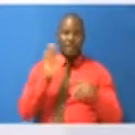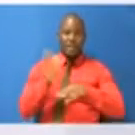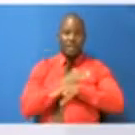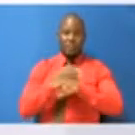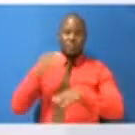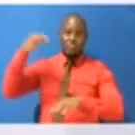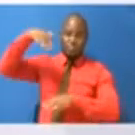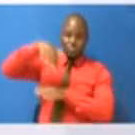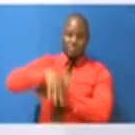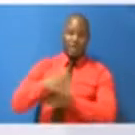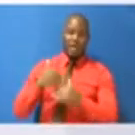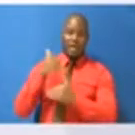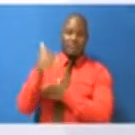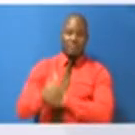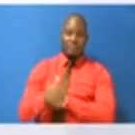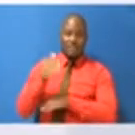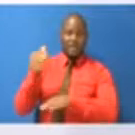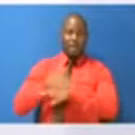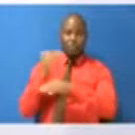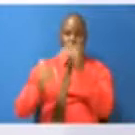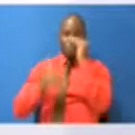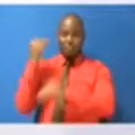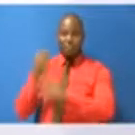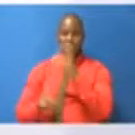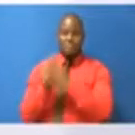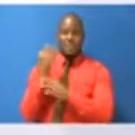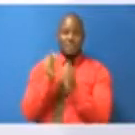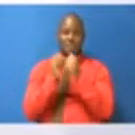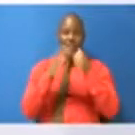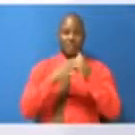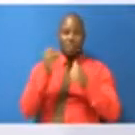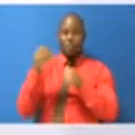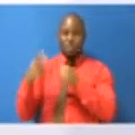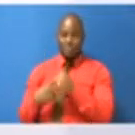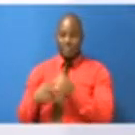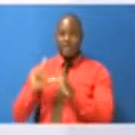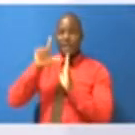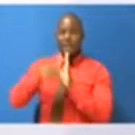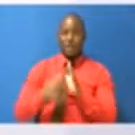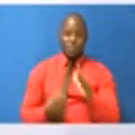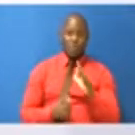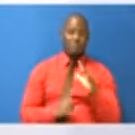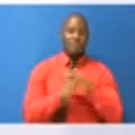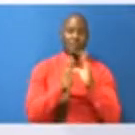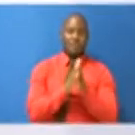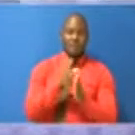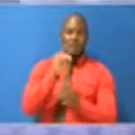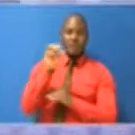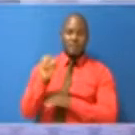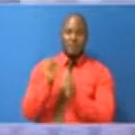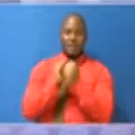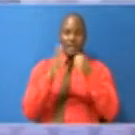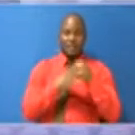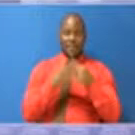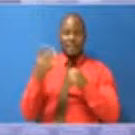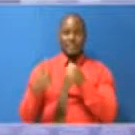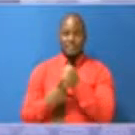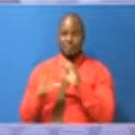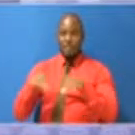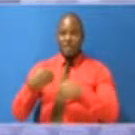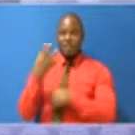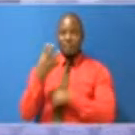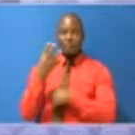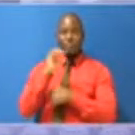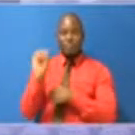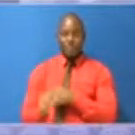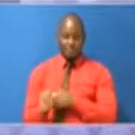springs just after inokiku campus that was set up in 1907. after that we developed rural dam in 1936 it provides four percent